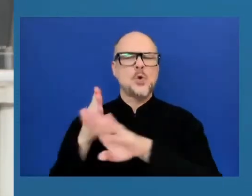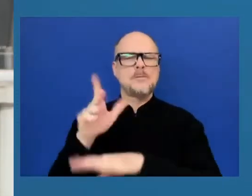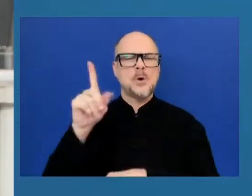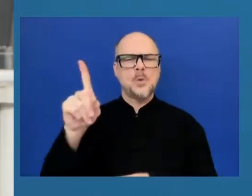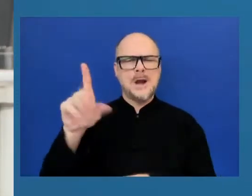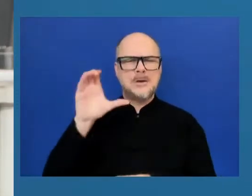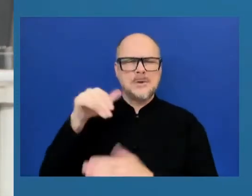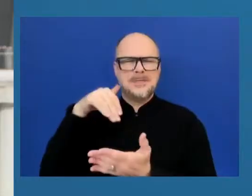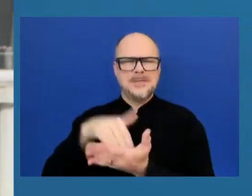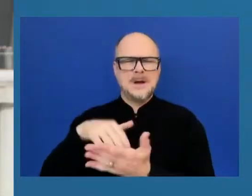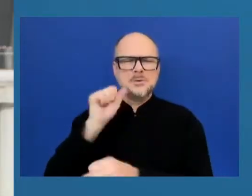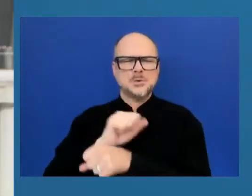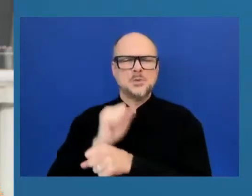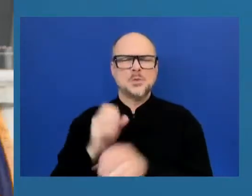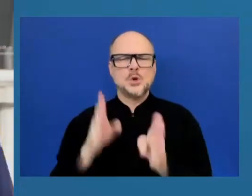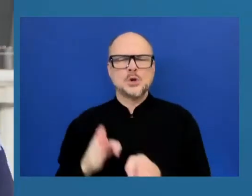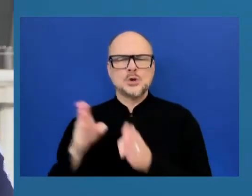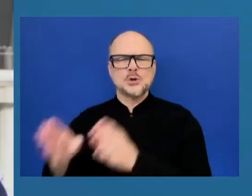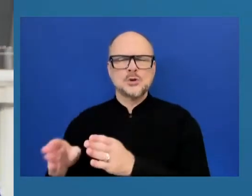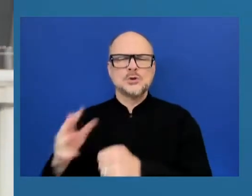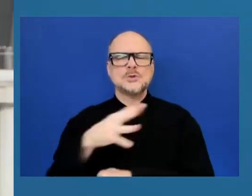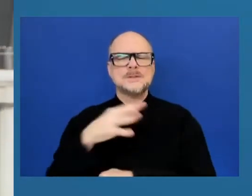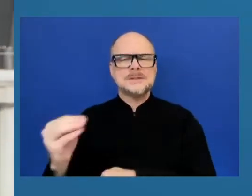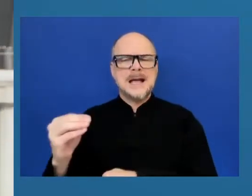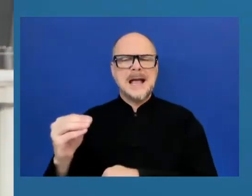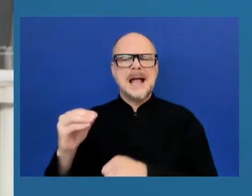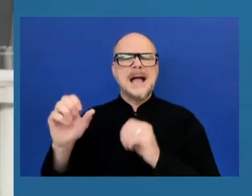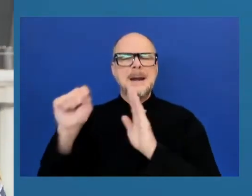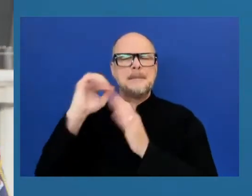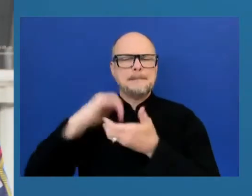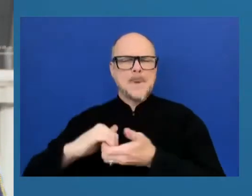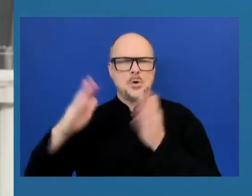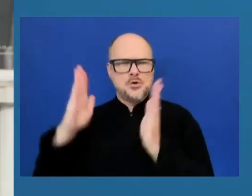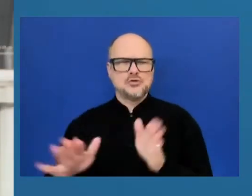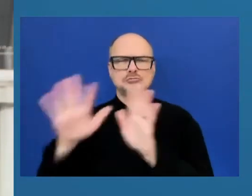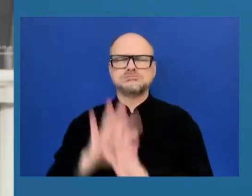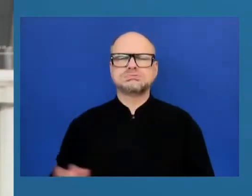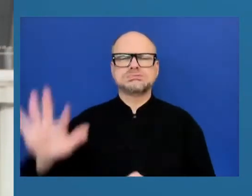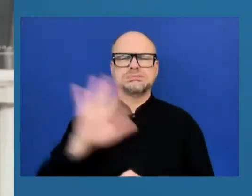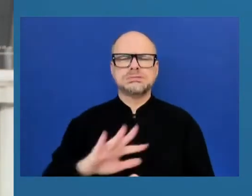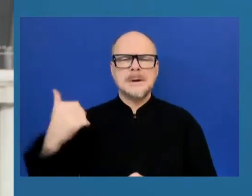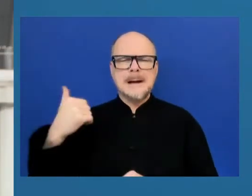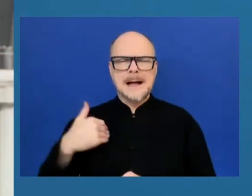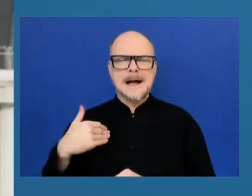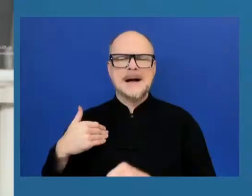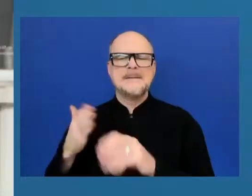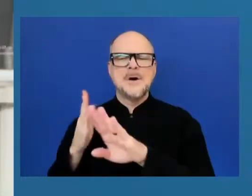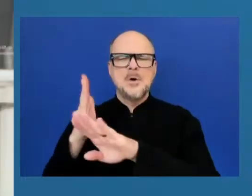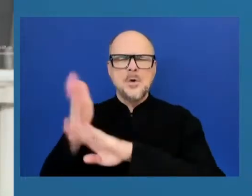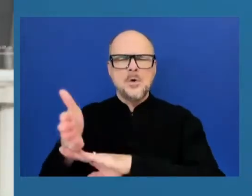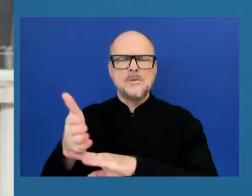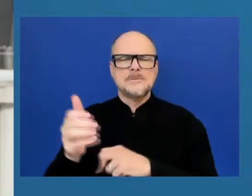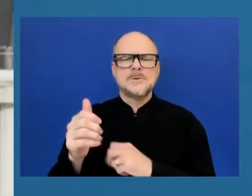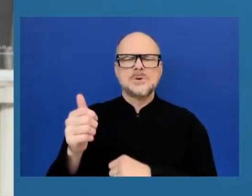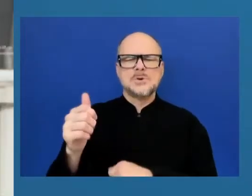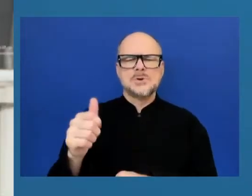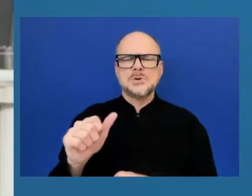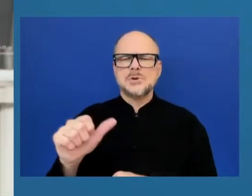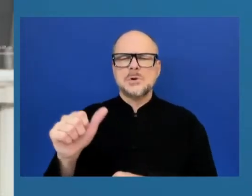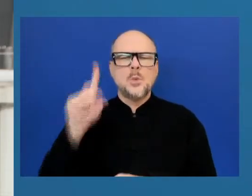500,000 individuals are in the manufacturing sector. We're still a top 10 manufacturing state, but that's going to change with today's